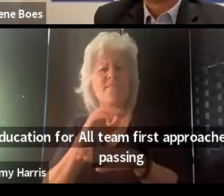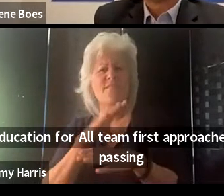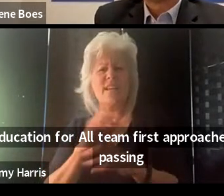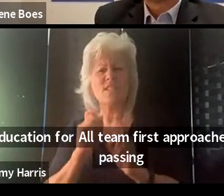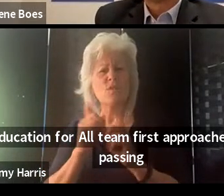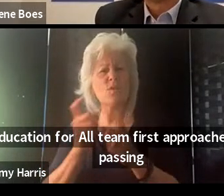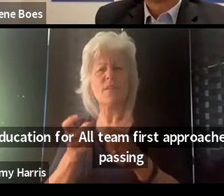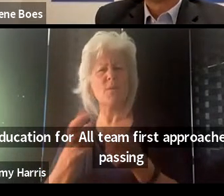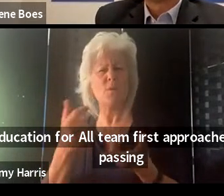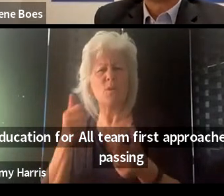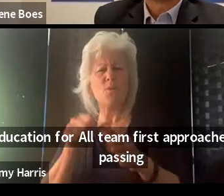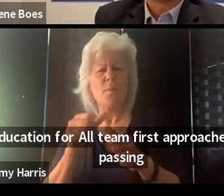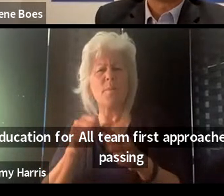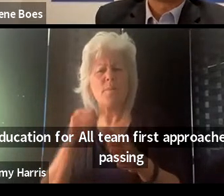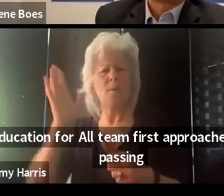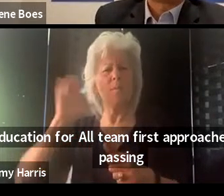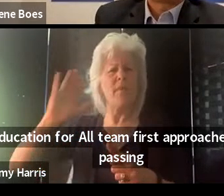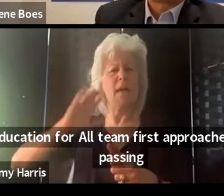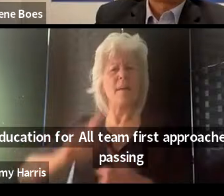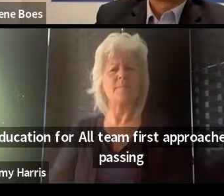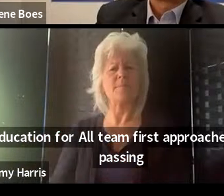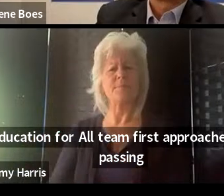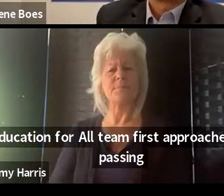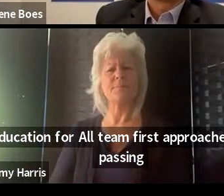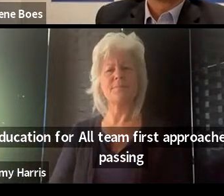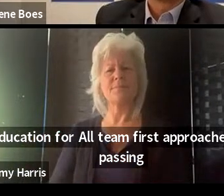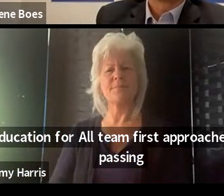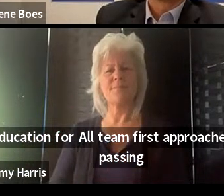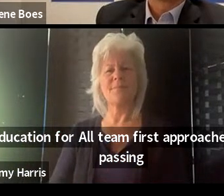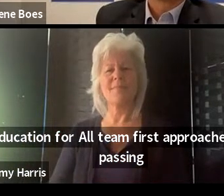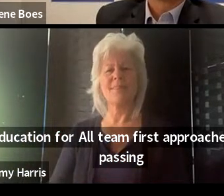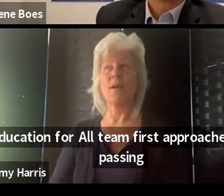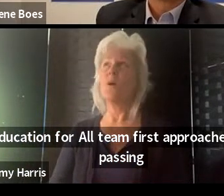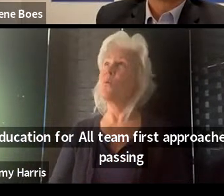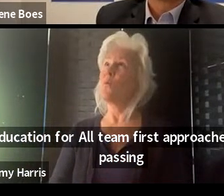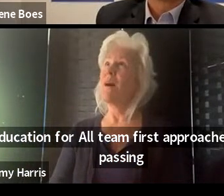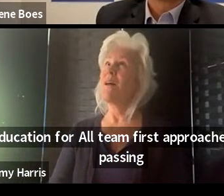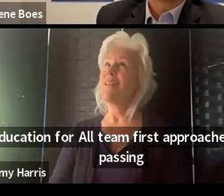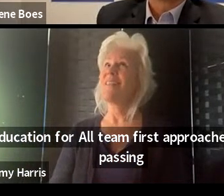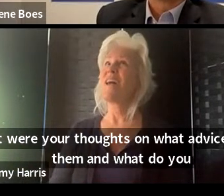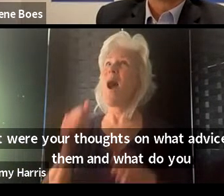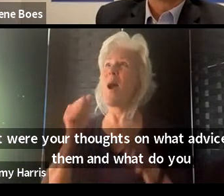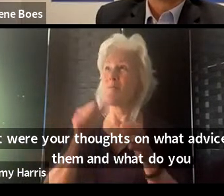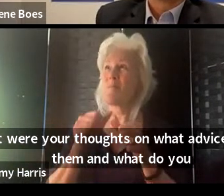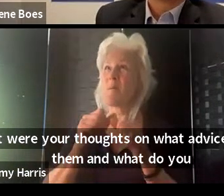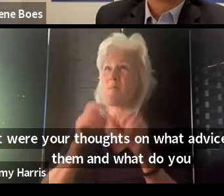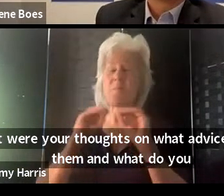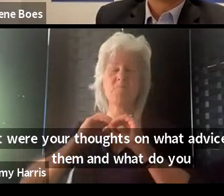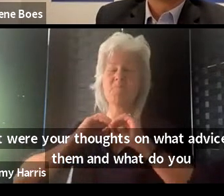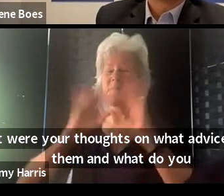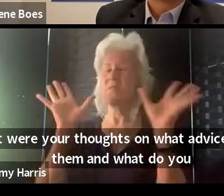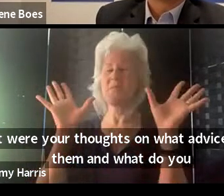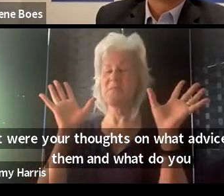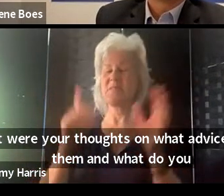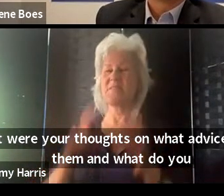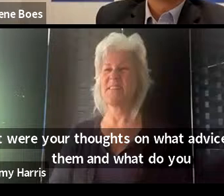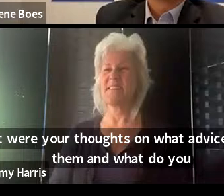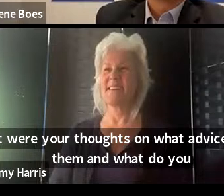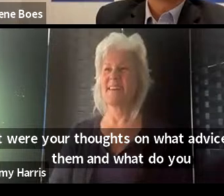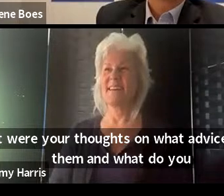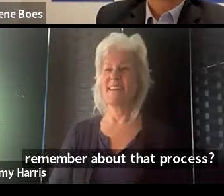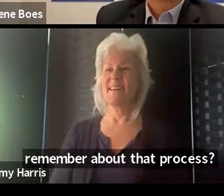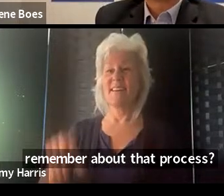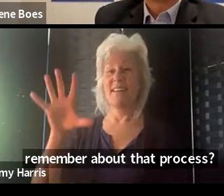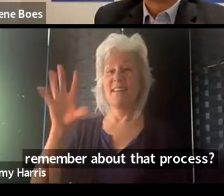you remember about that process? Well, I remember it pretty vividly because 50